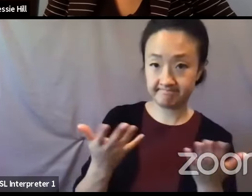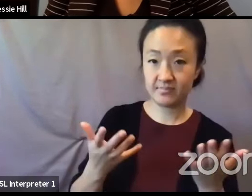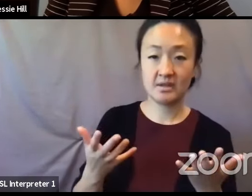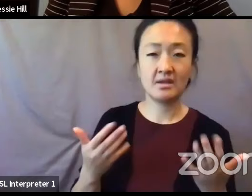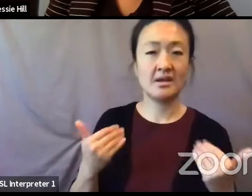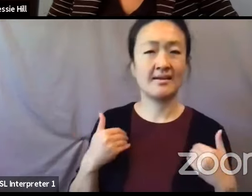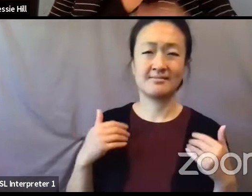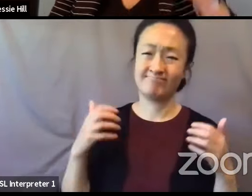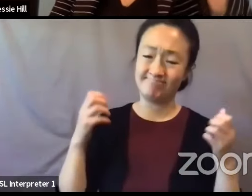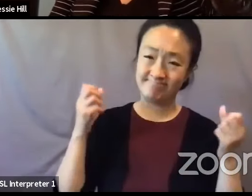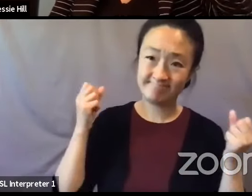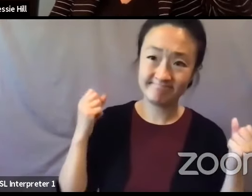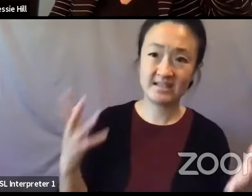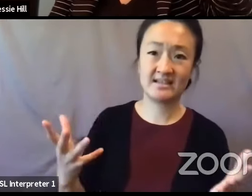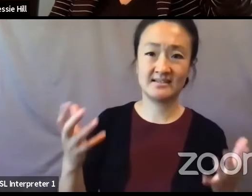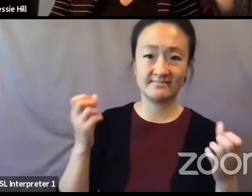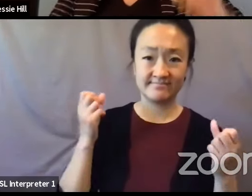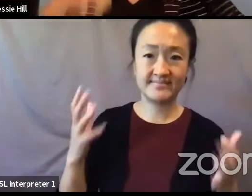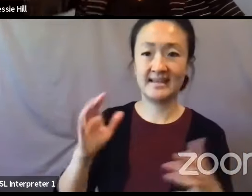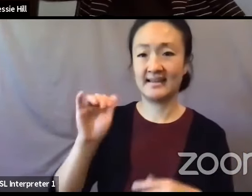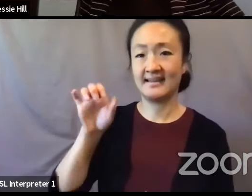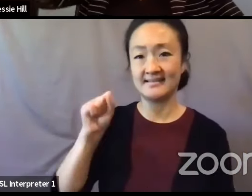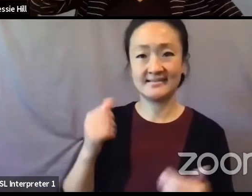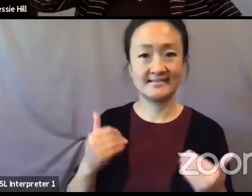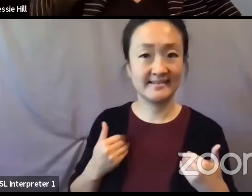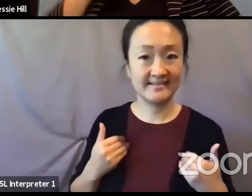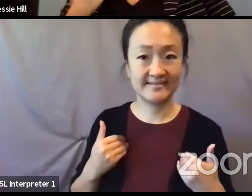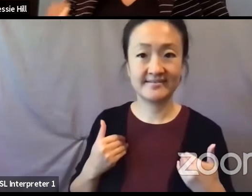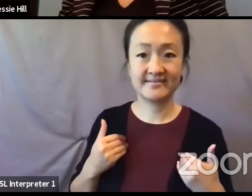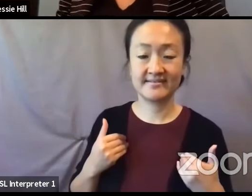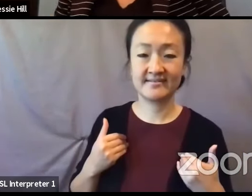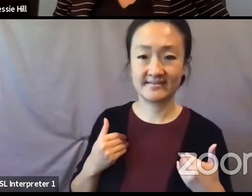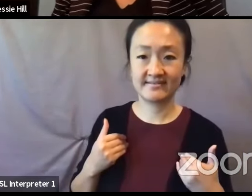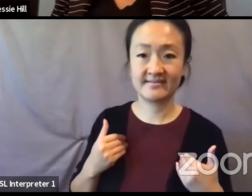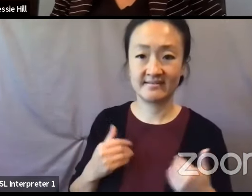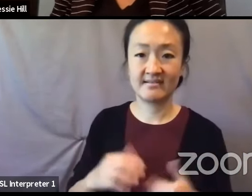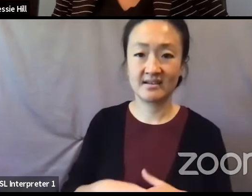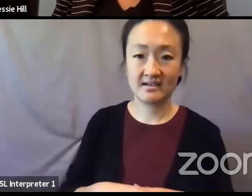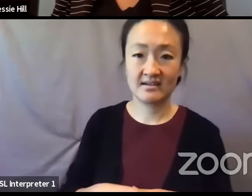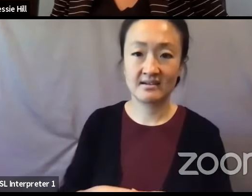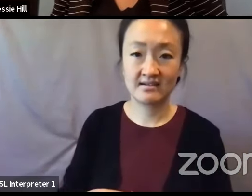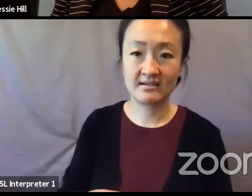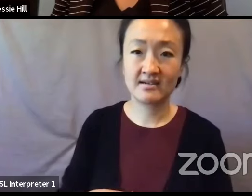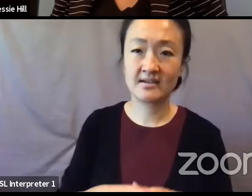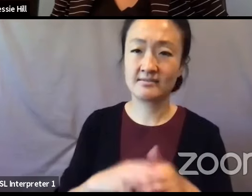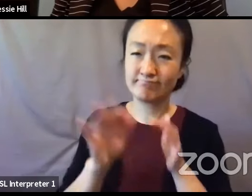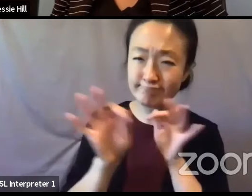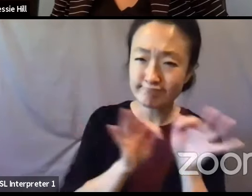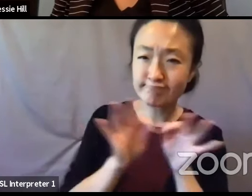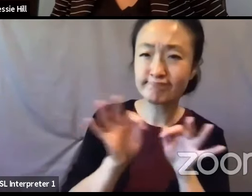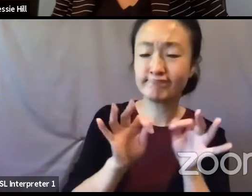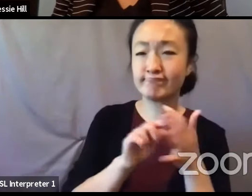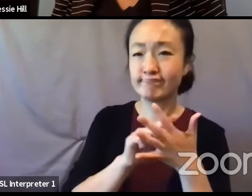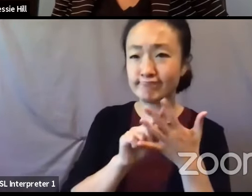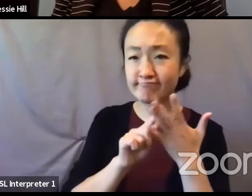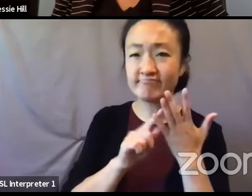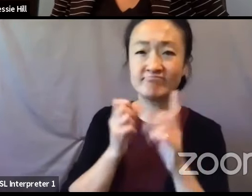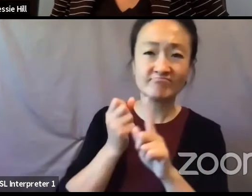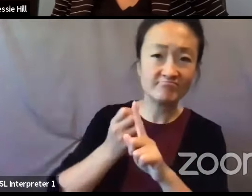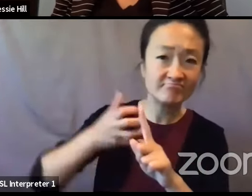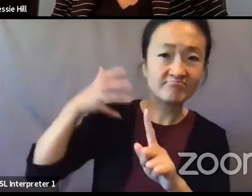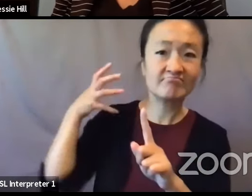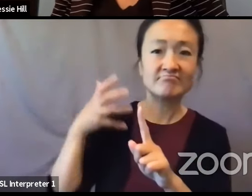upon dozens upon dozens of cases explicating the contours of the right to speech and the